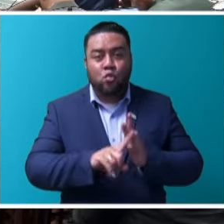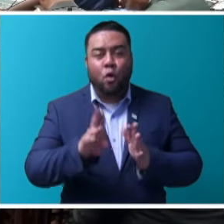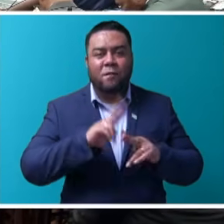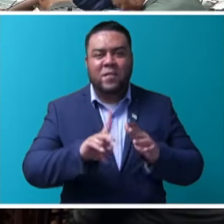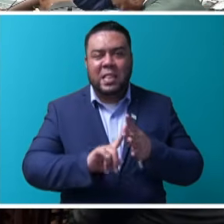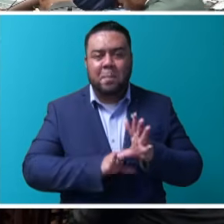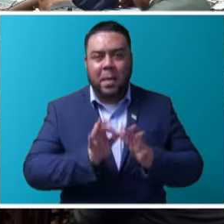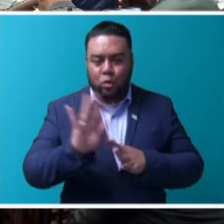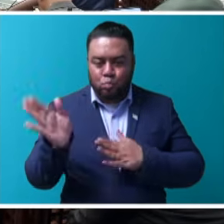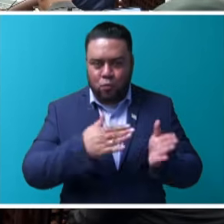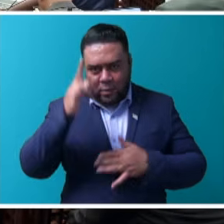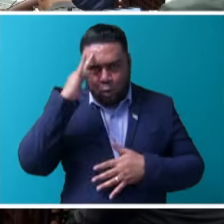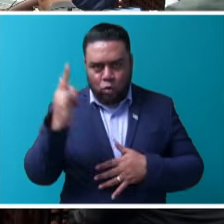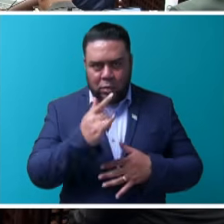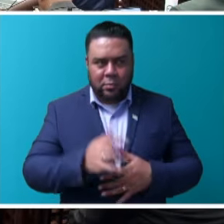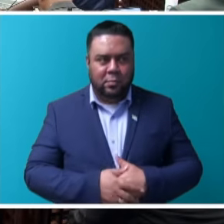motion.